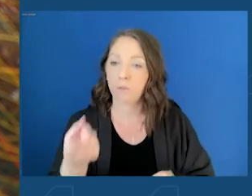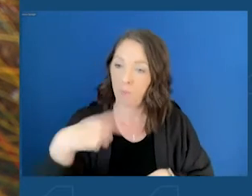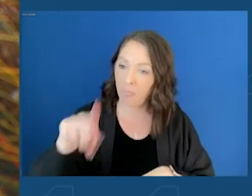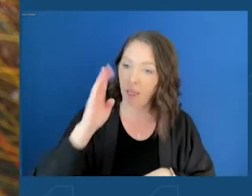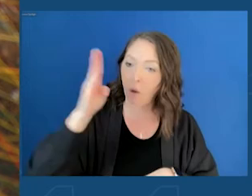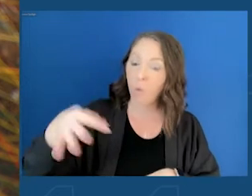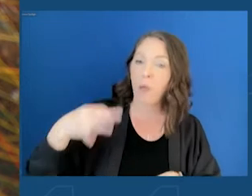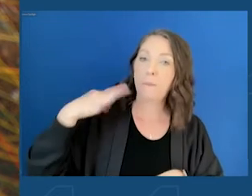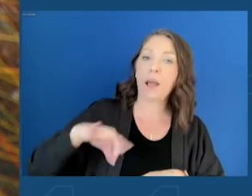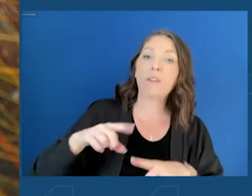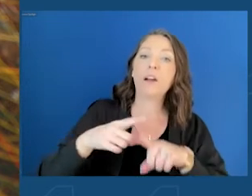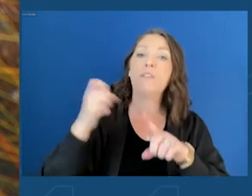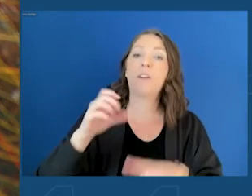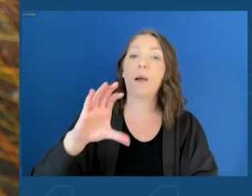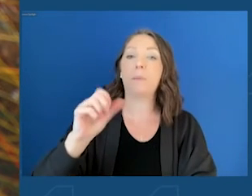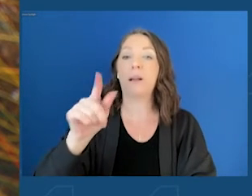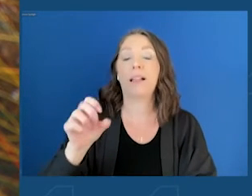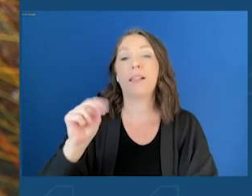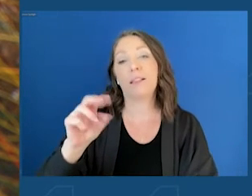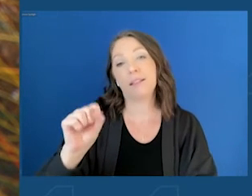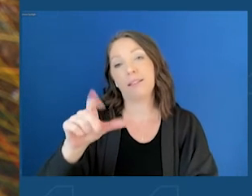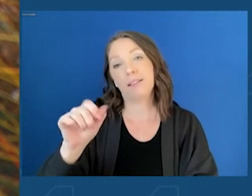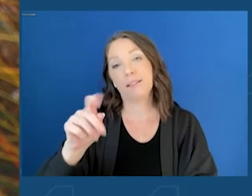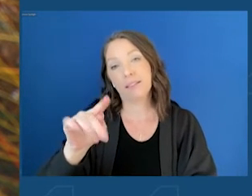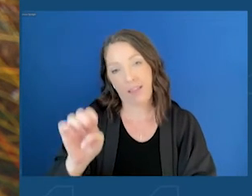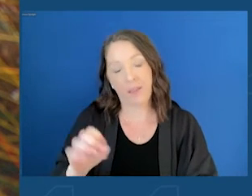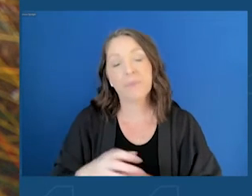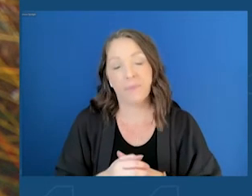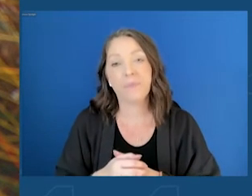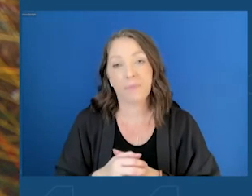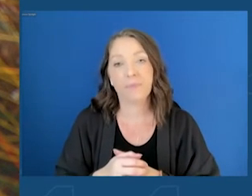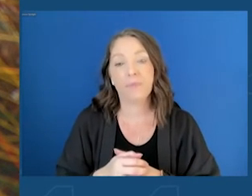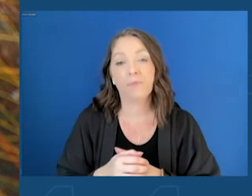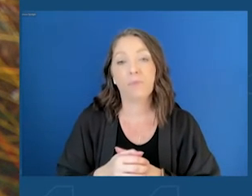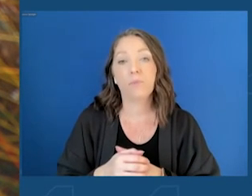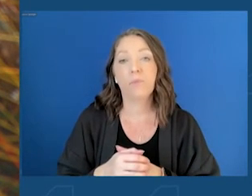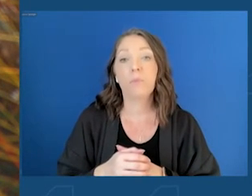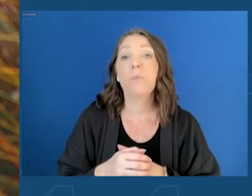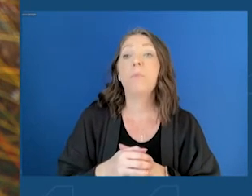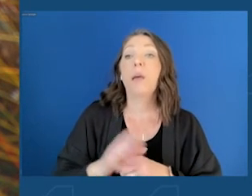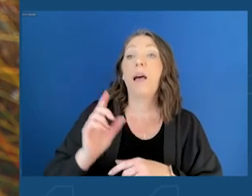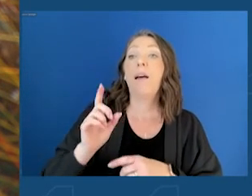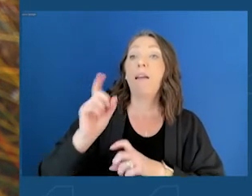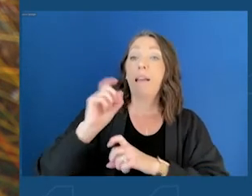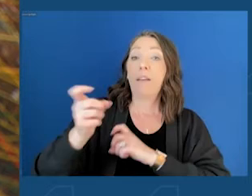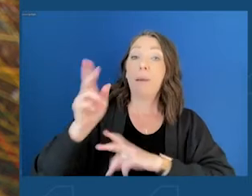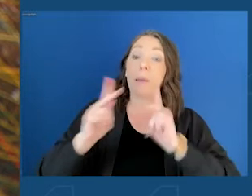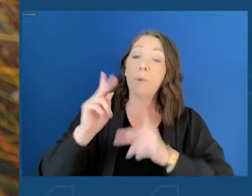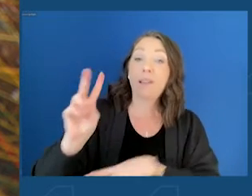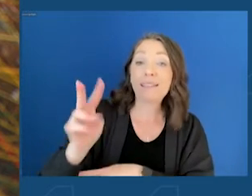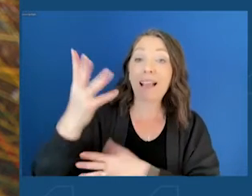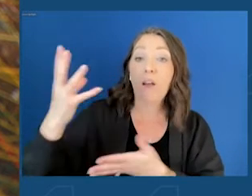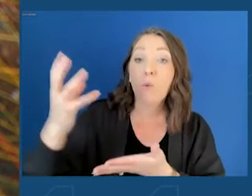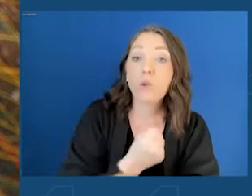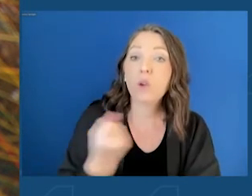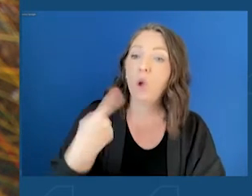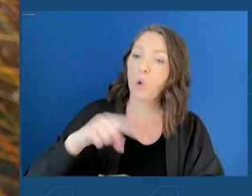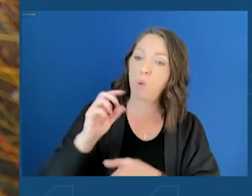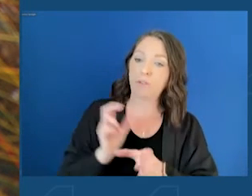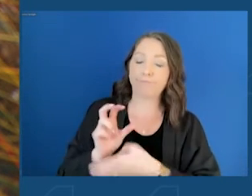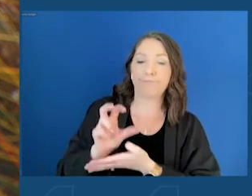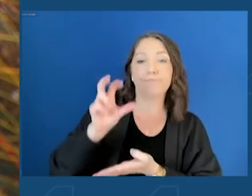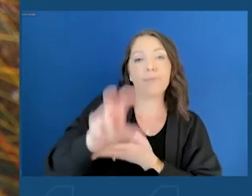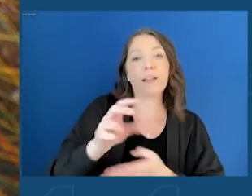end of their waiting period. By providing true redemption for those who have earned a second chance, we are investing in public safety and our